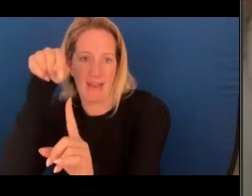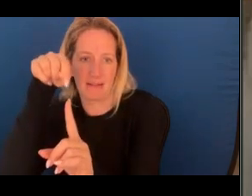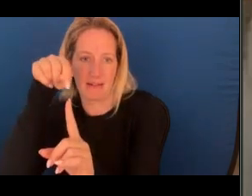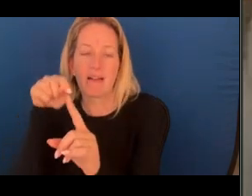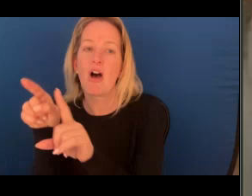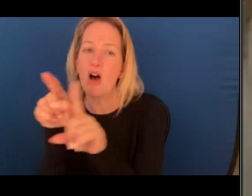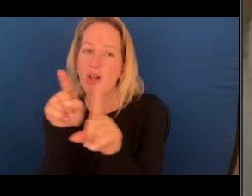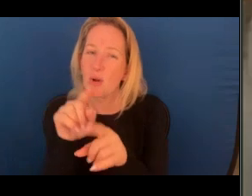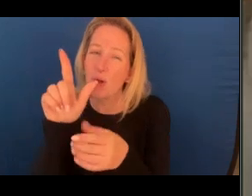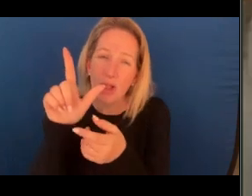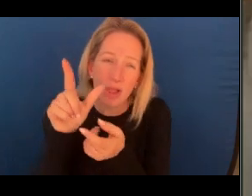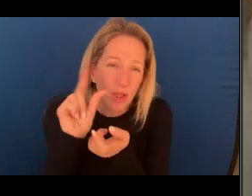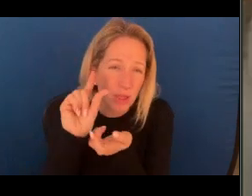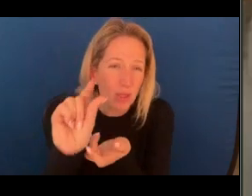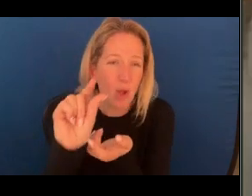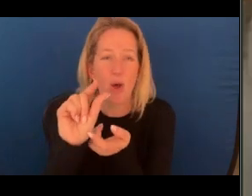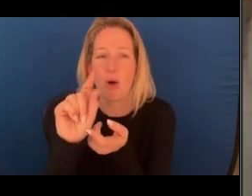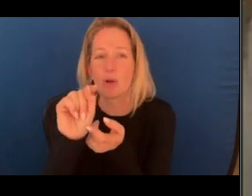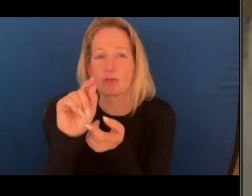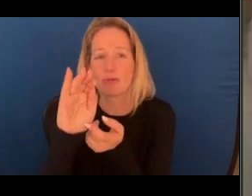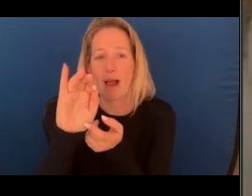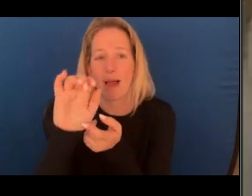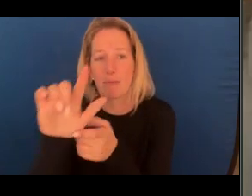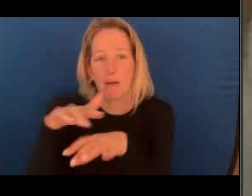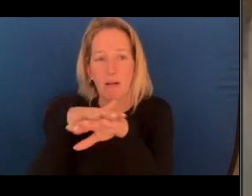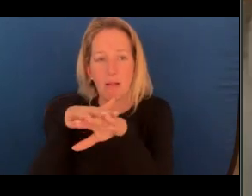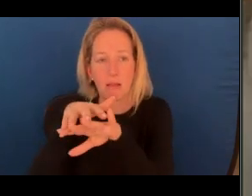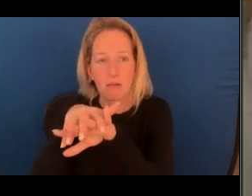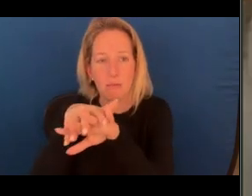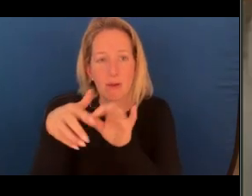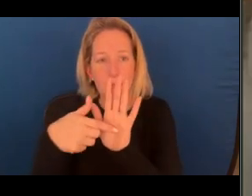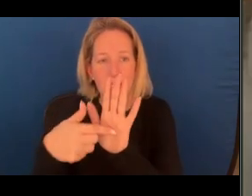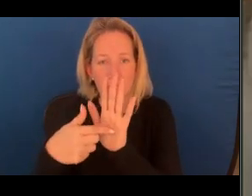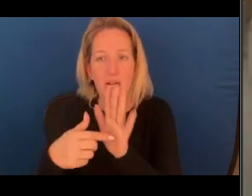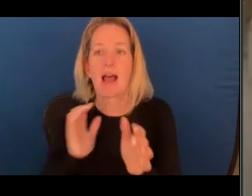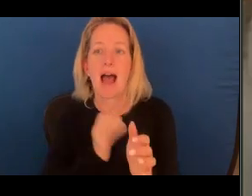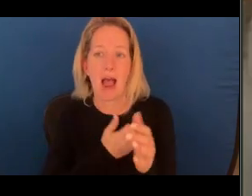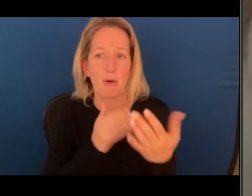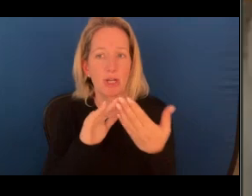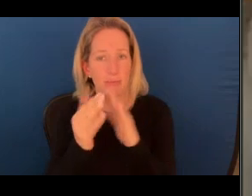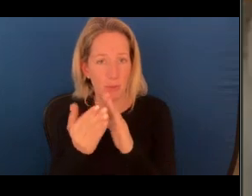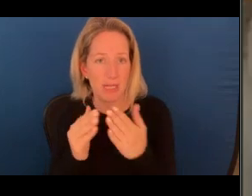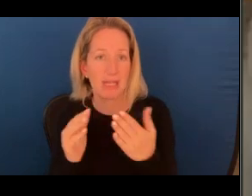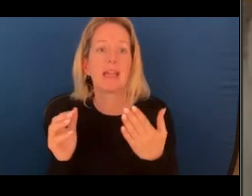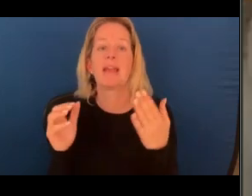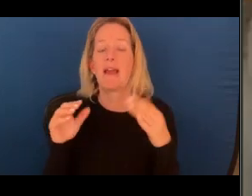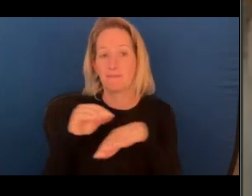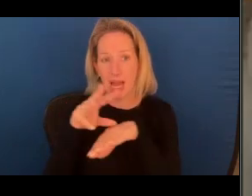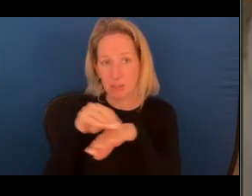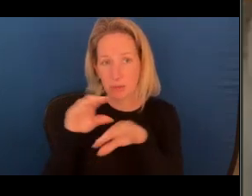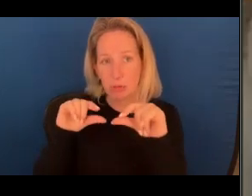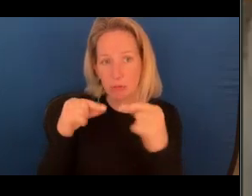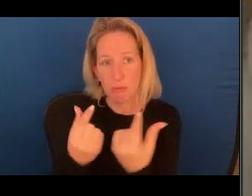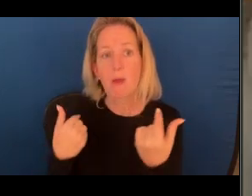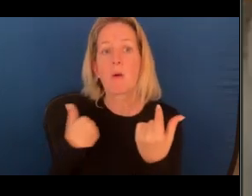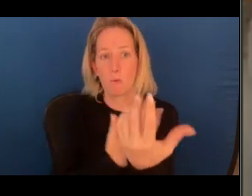tribal representation. So while we're recruiting our community advisory group, we wanted to make sure that we're targeting these groups